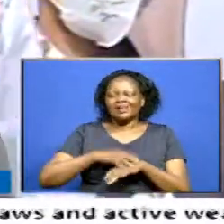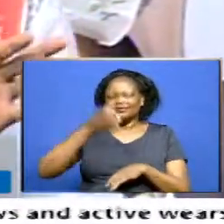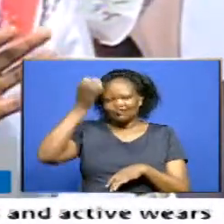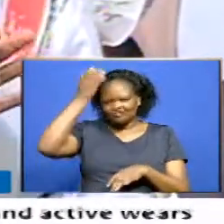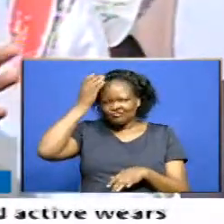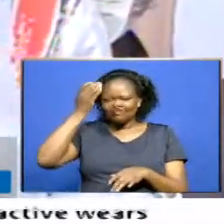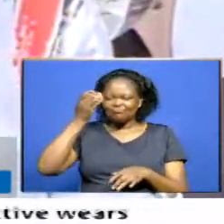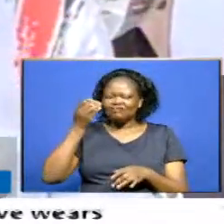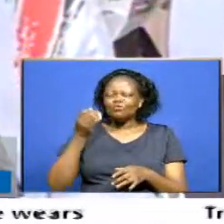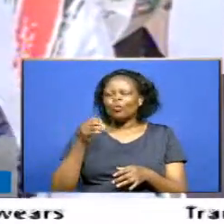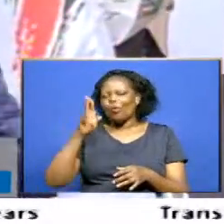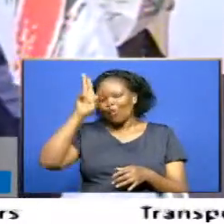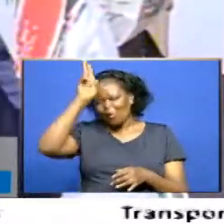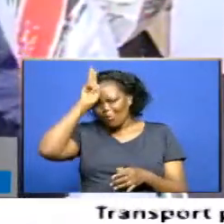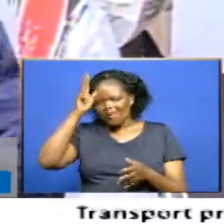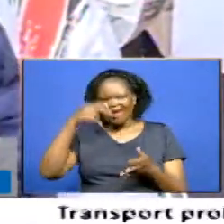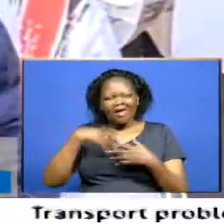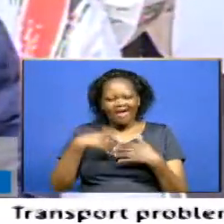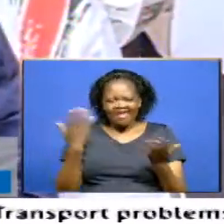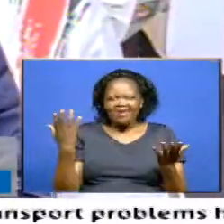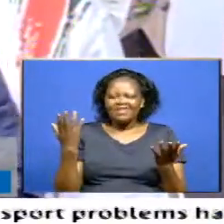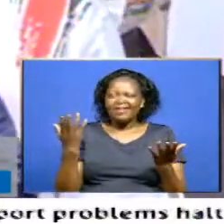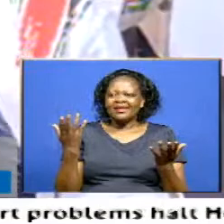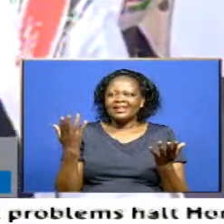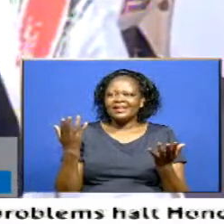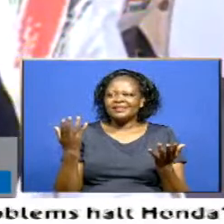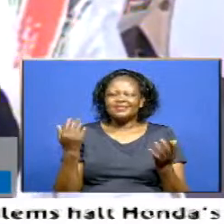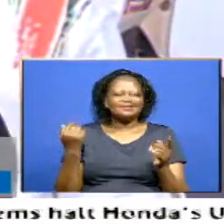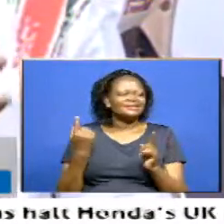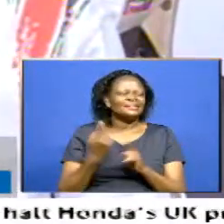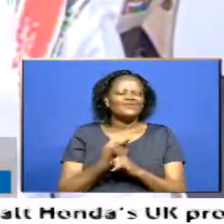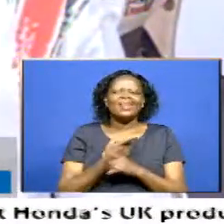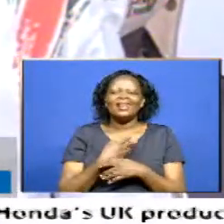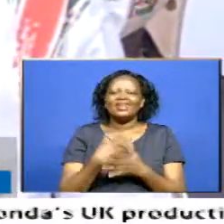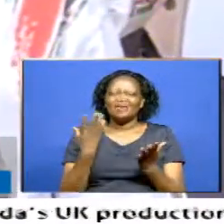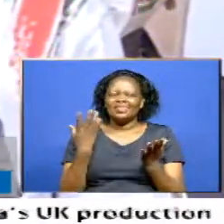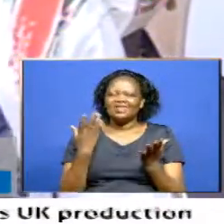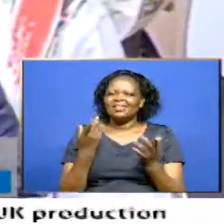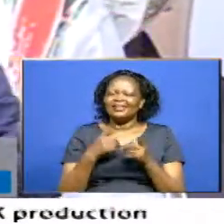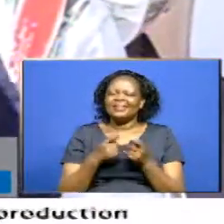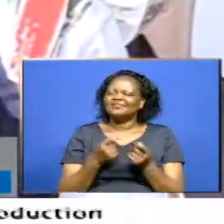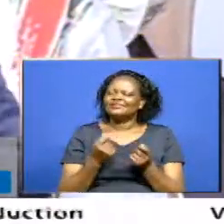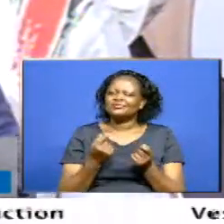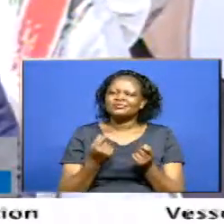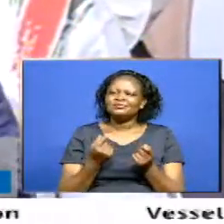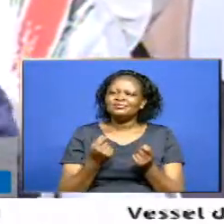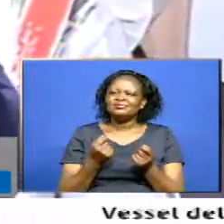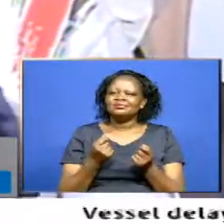take an Uber, you can take a Taxify, you can take something, you can take